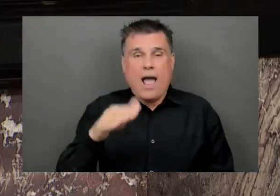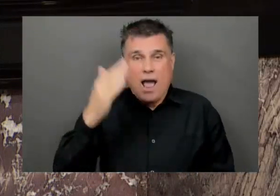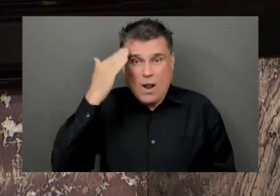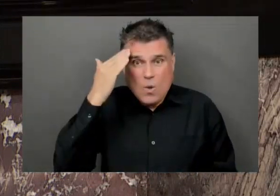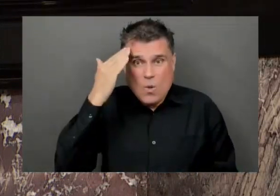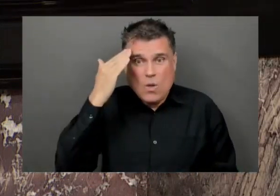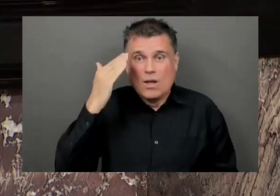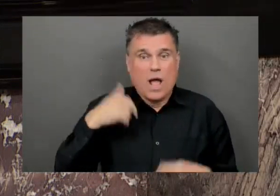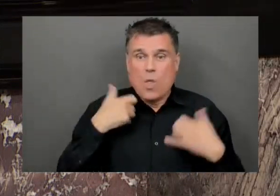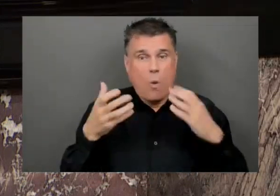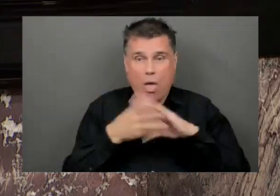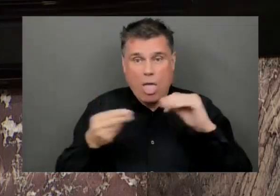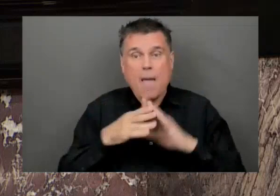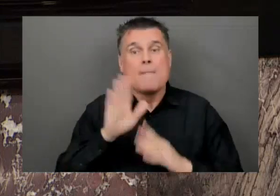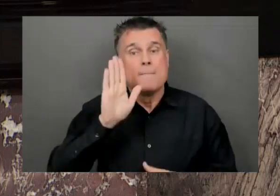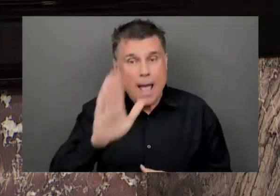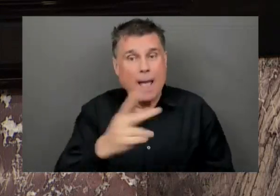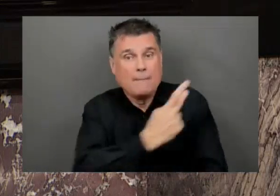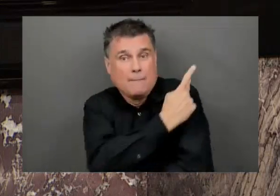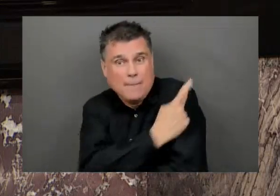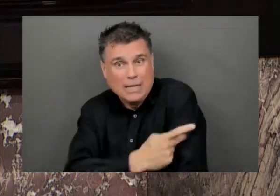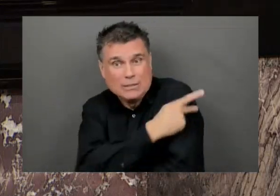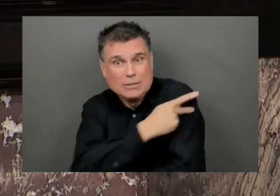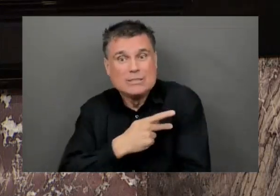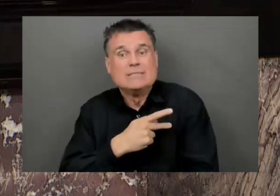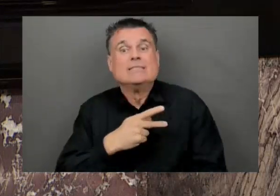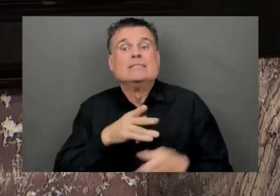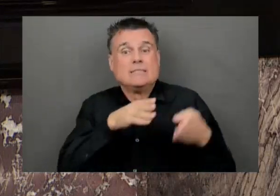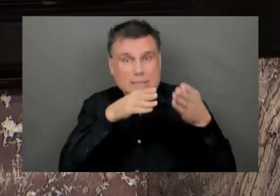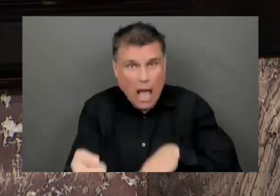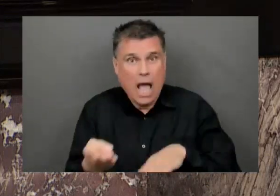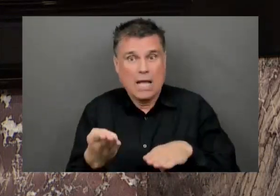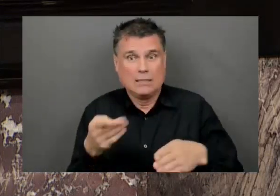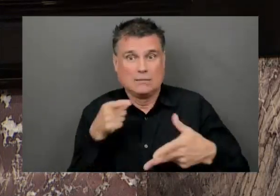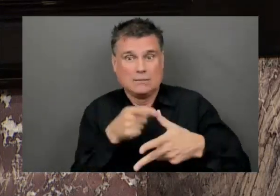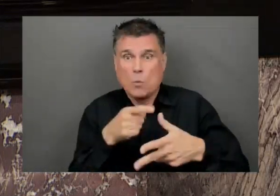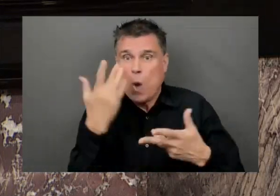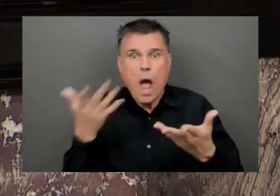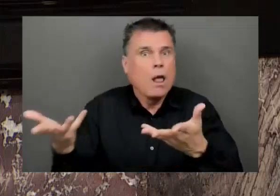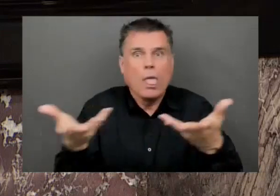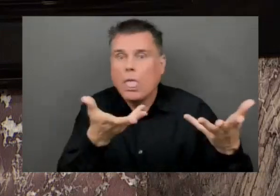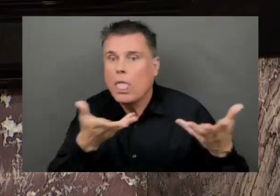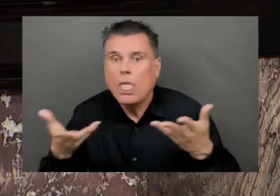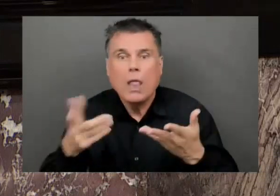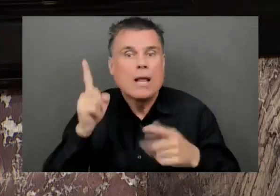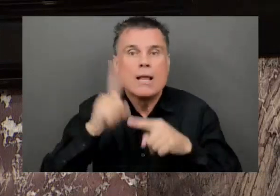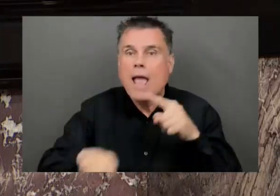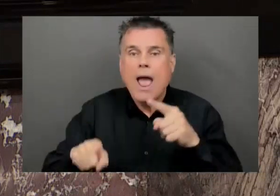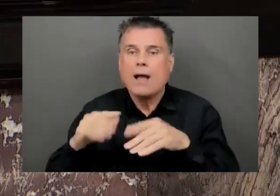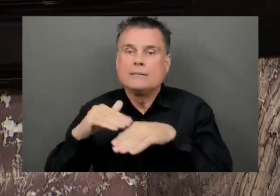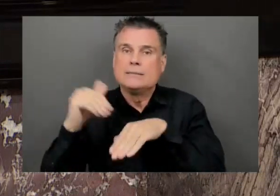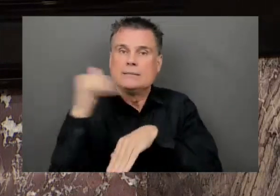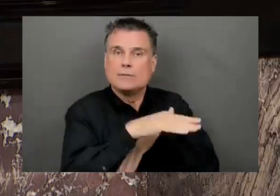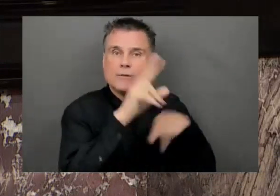General Hospital could not transfer that patient to Victoria. It took 3 phone calls, and the hospital in Victoria